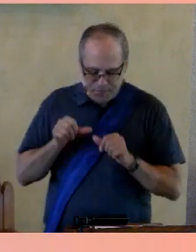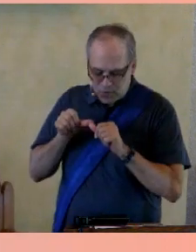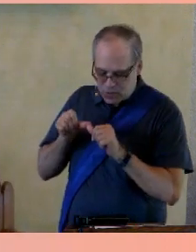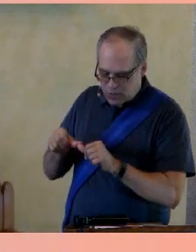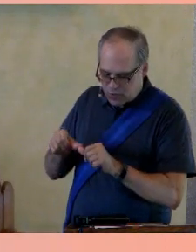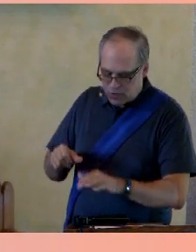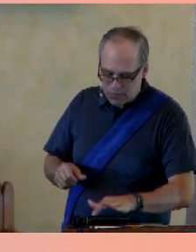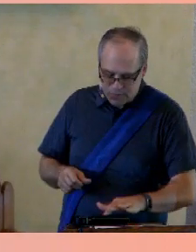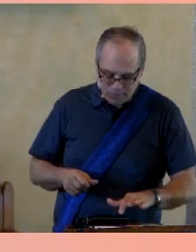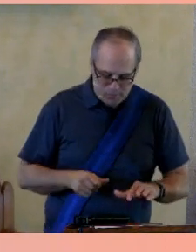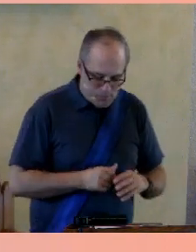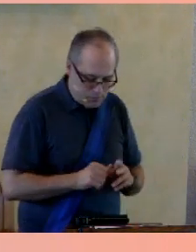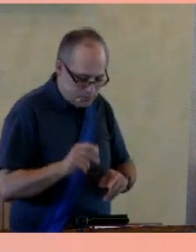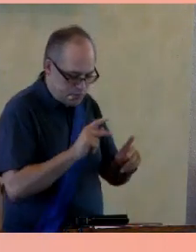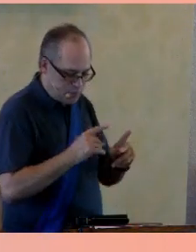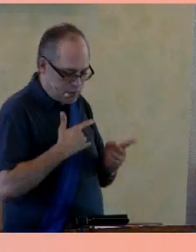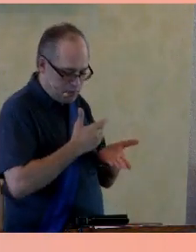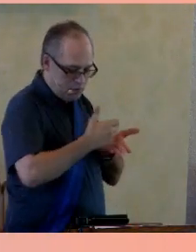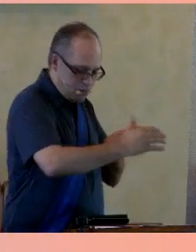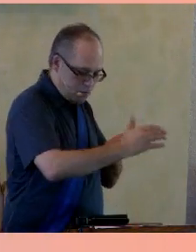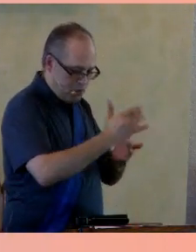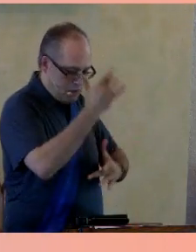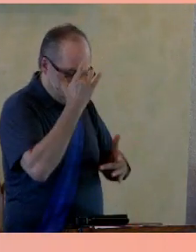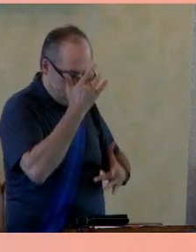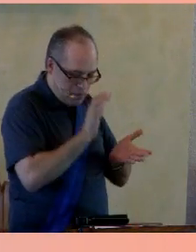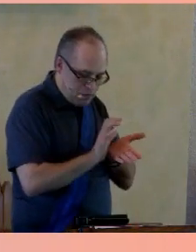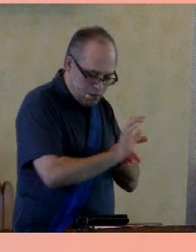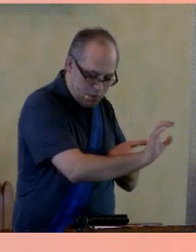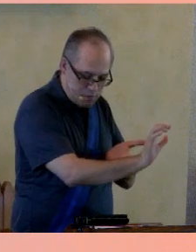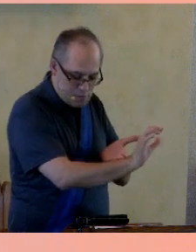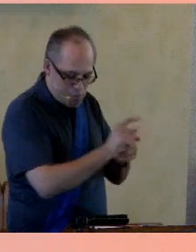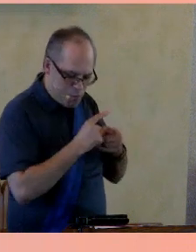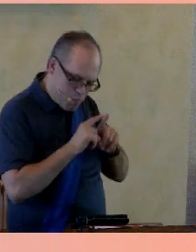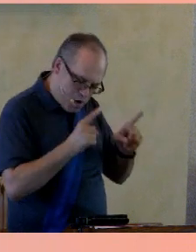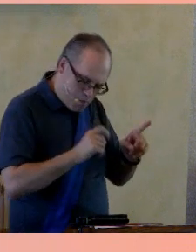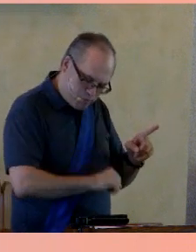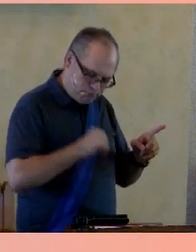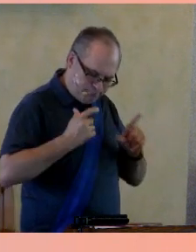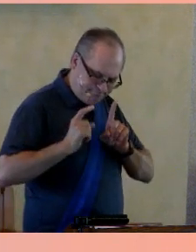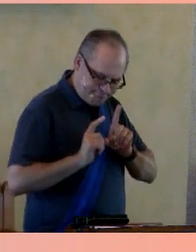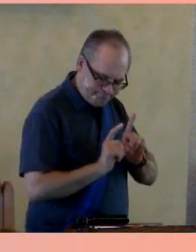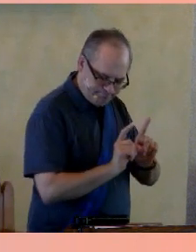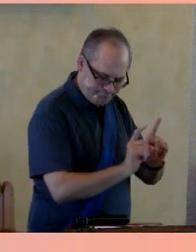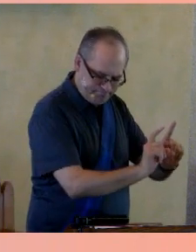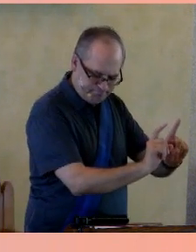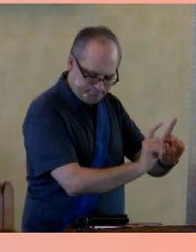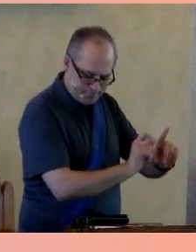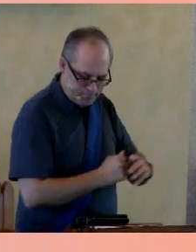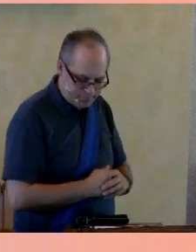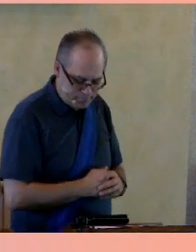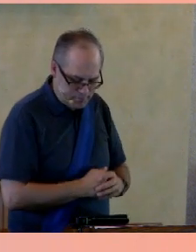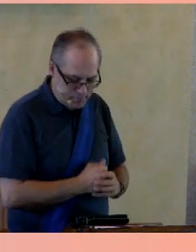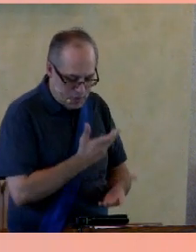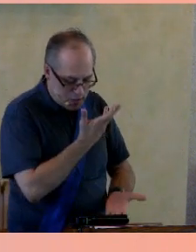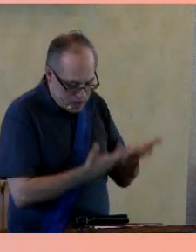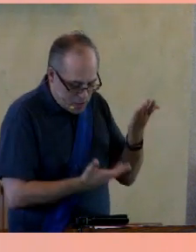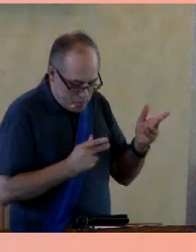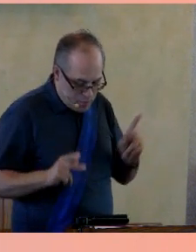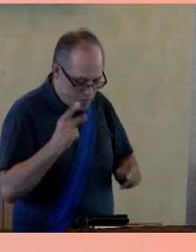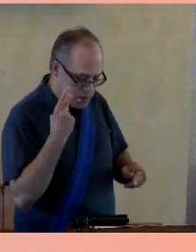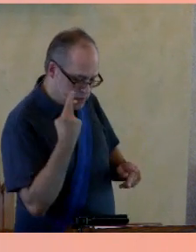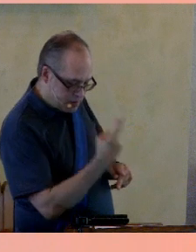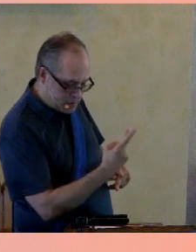hand of the despised and diseased and walk proudly with them in the high street. Some might see you and